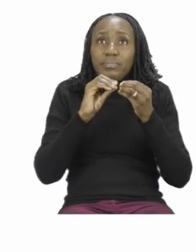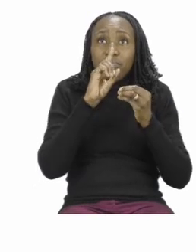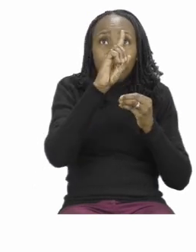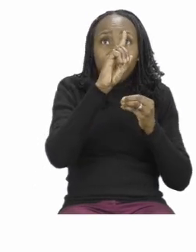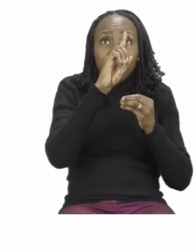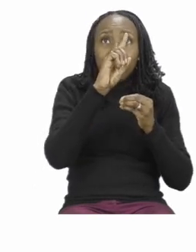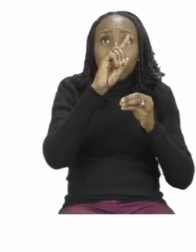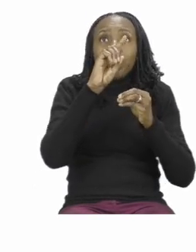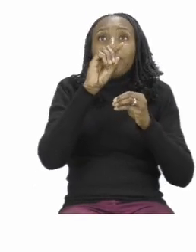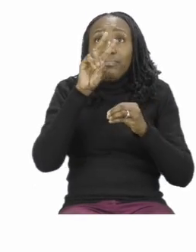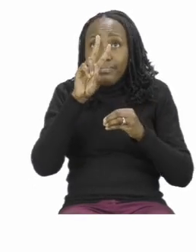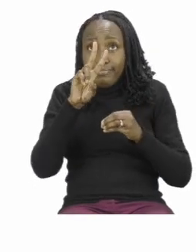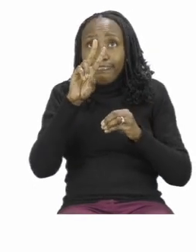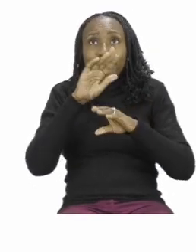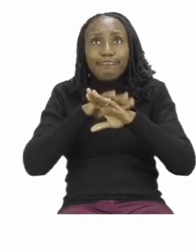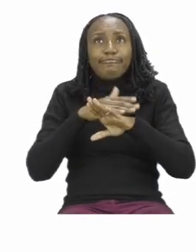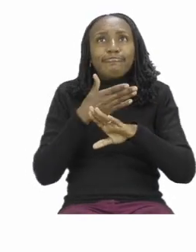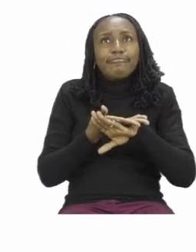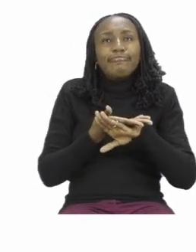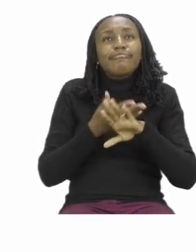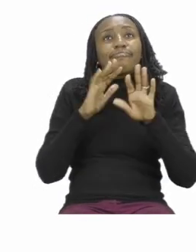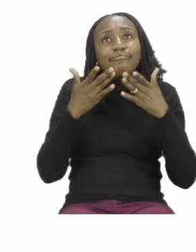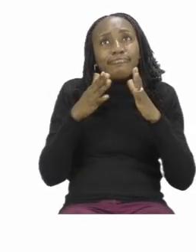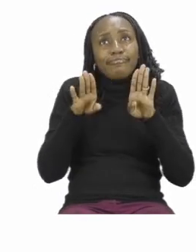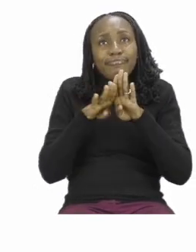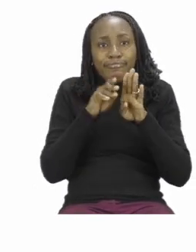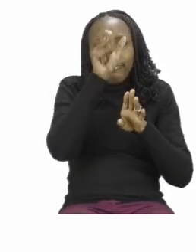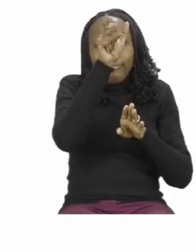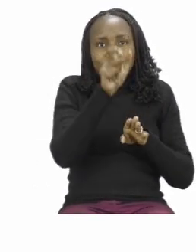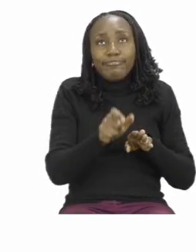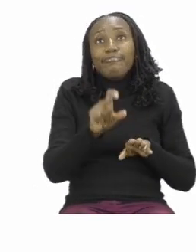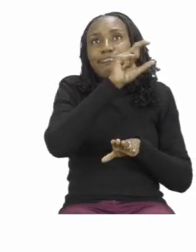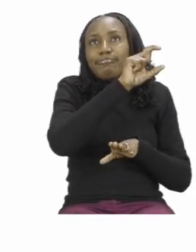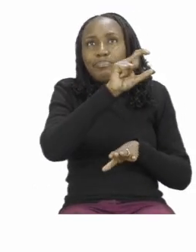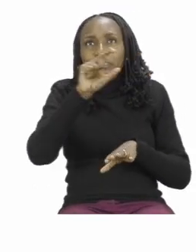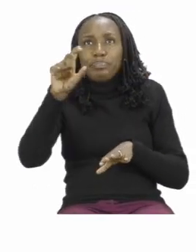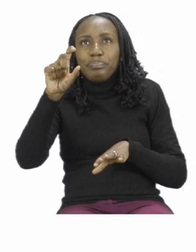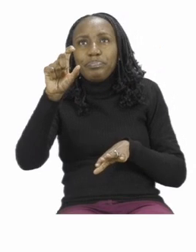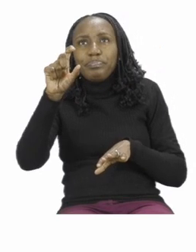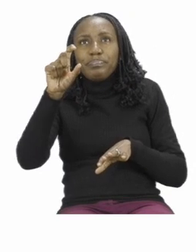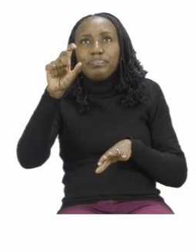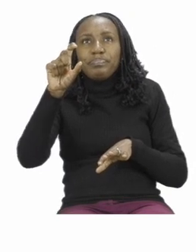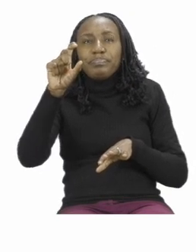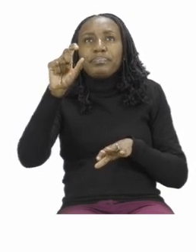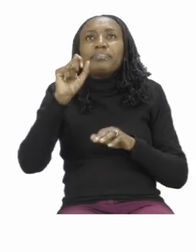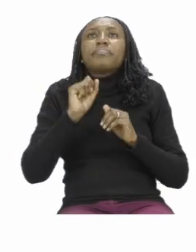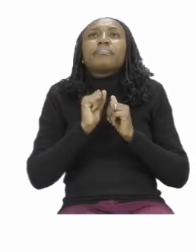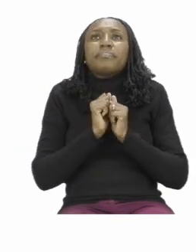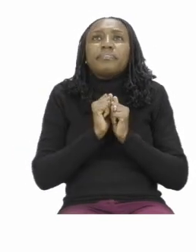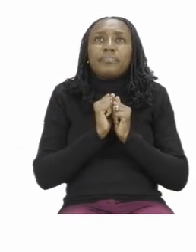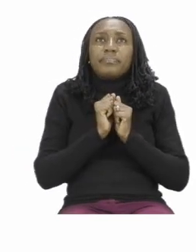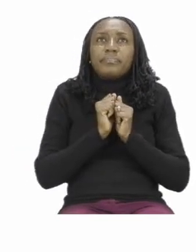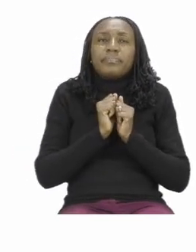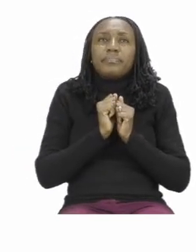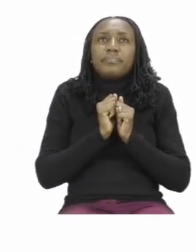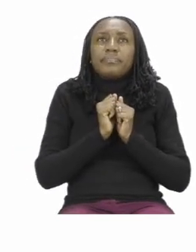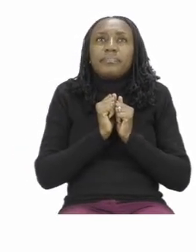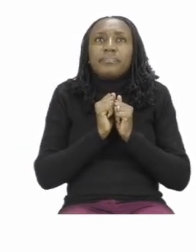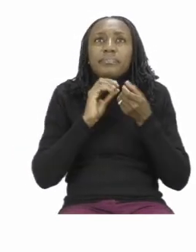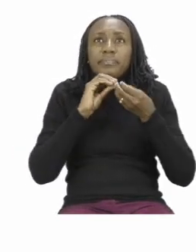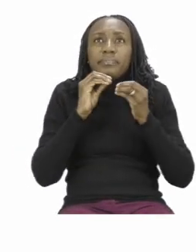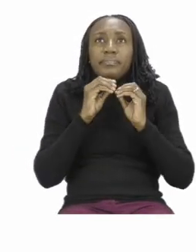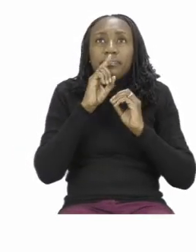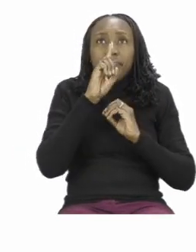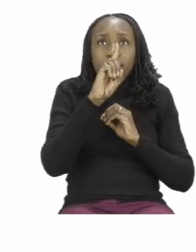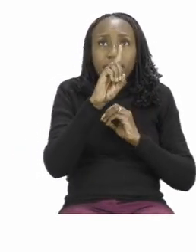an examples of how you're supposed to do your crossword. Let's read what number 1 says as